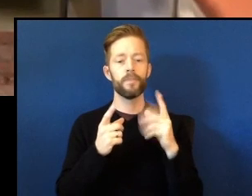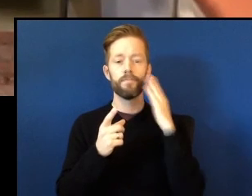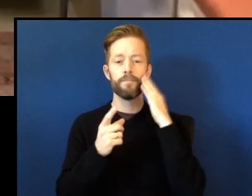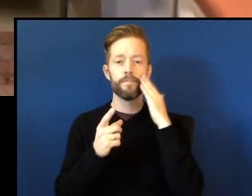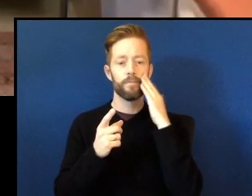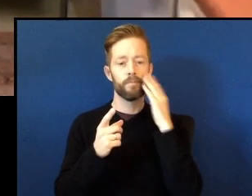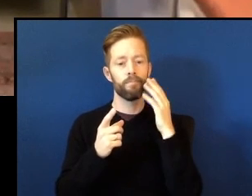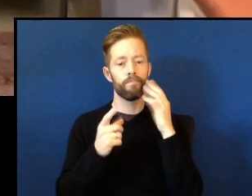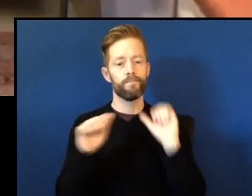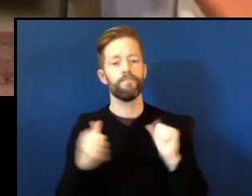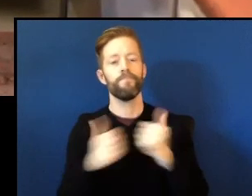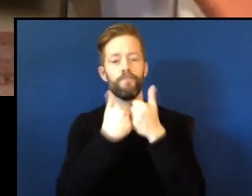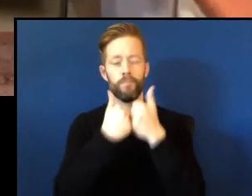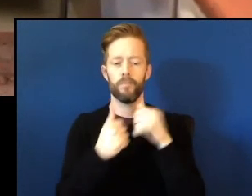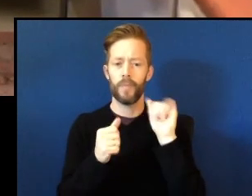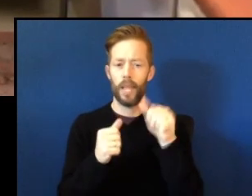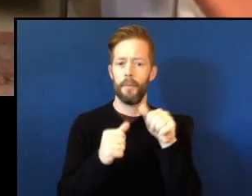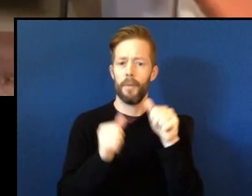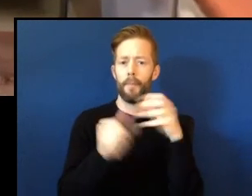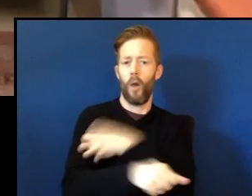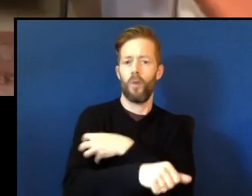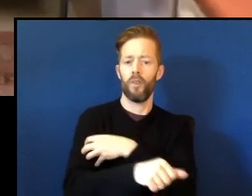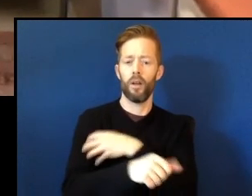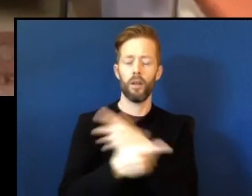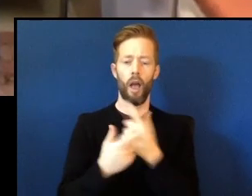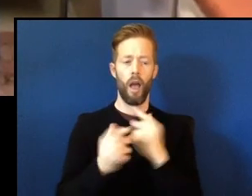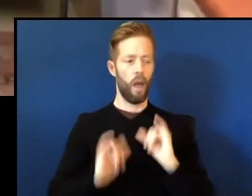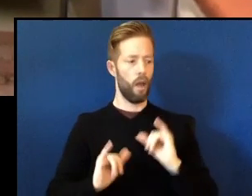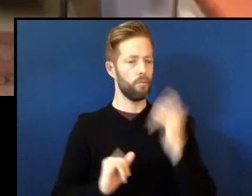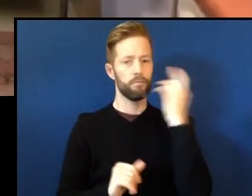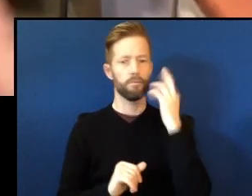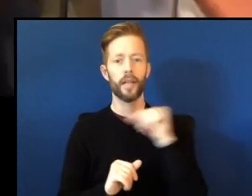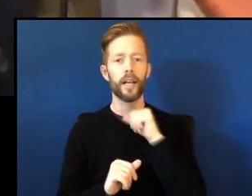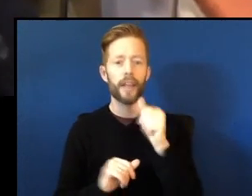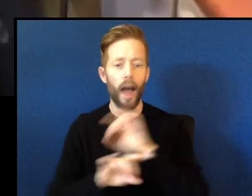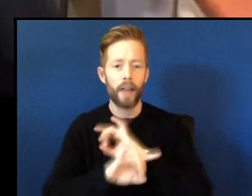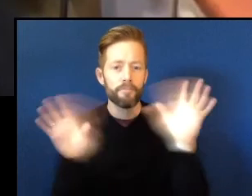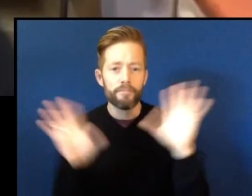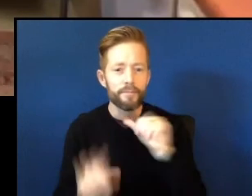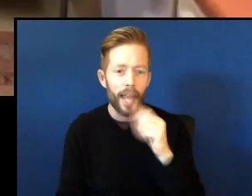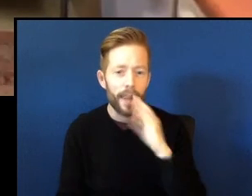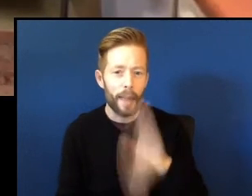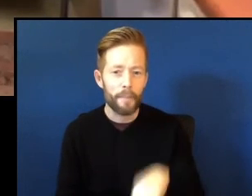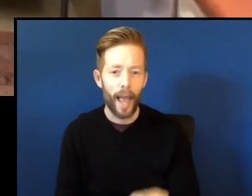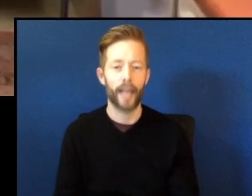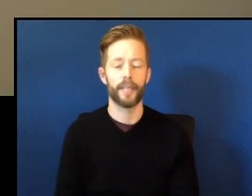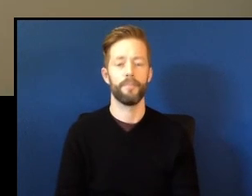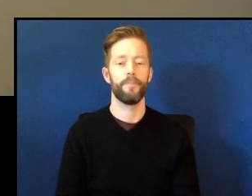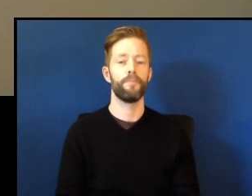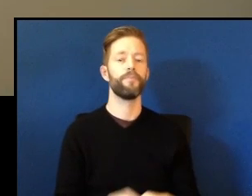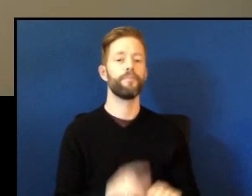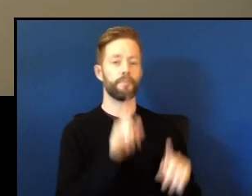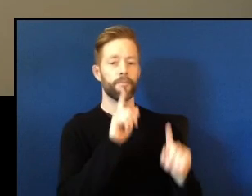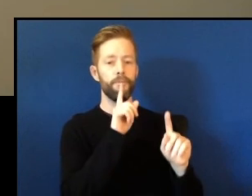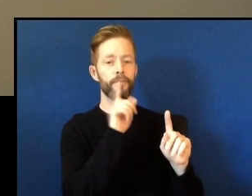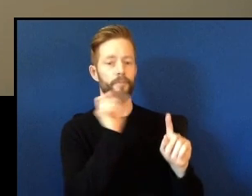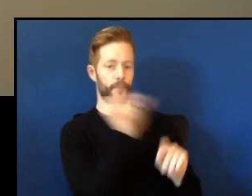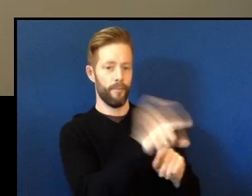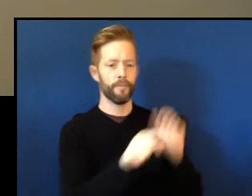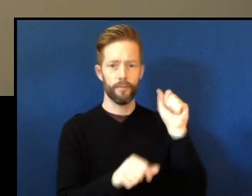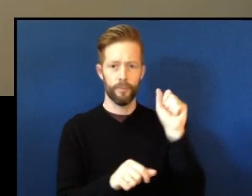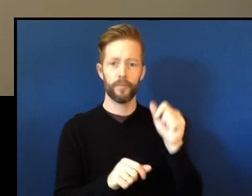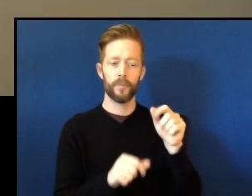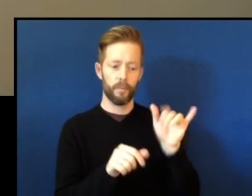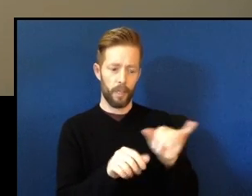I think can be really powerful. And you can see, oh, it's not that bad, Yes, just like our kids, we need to be